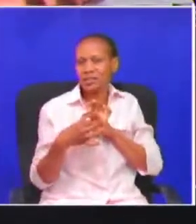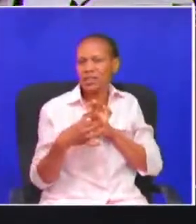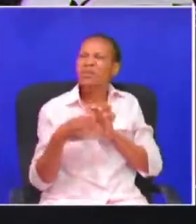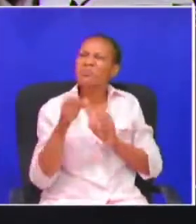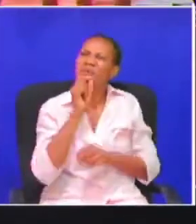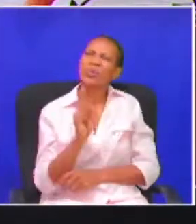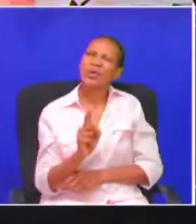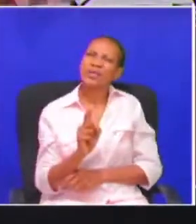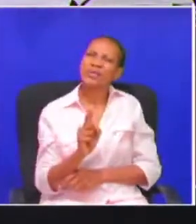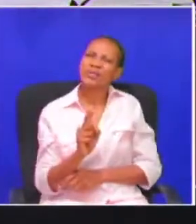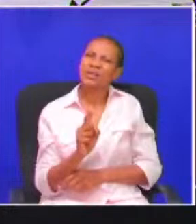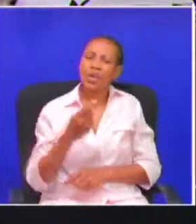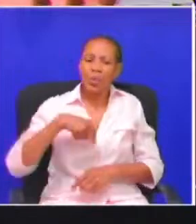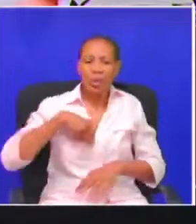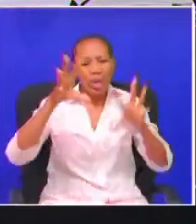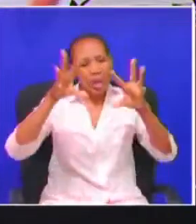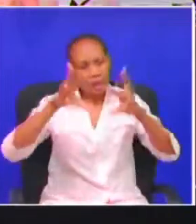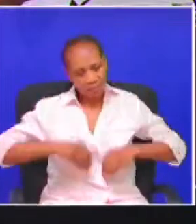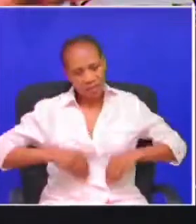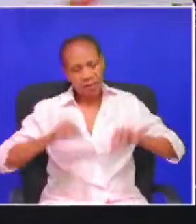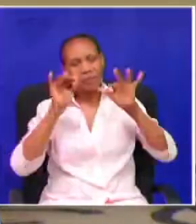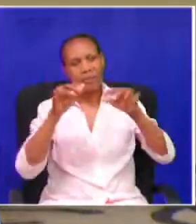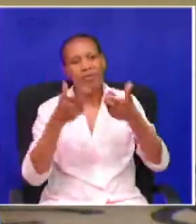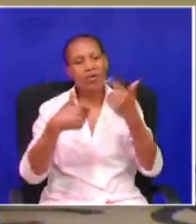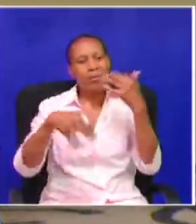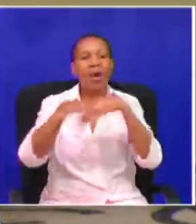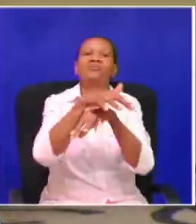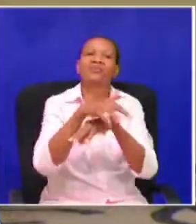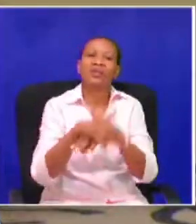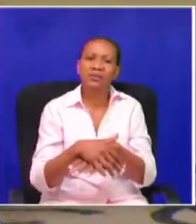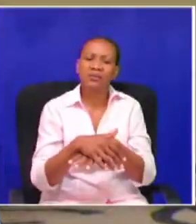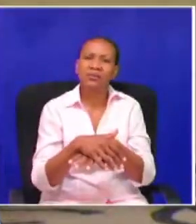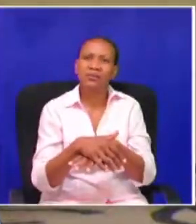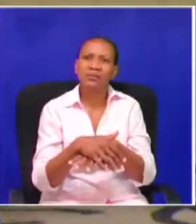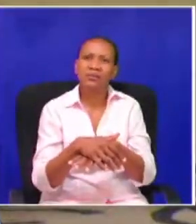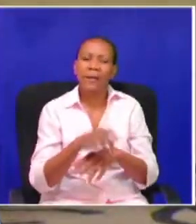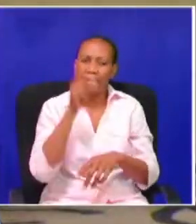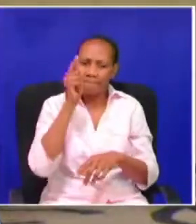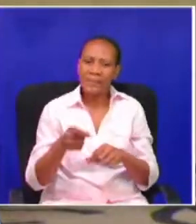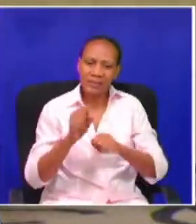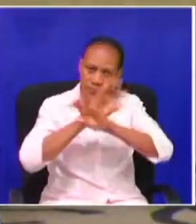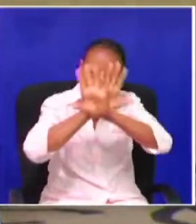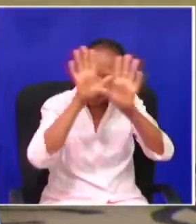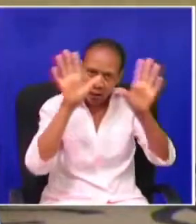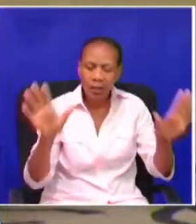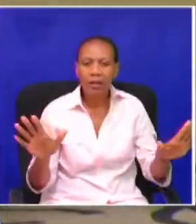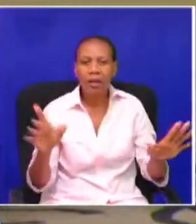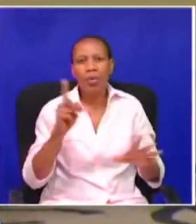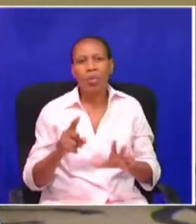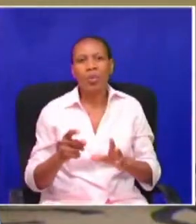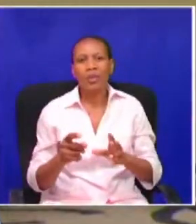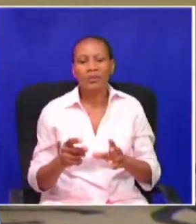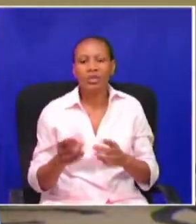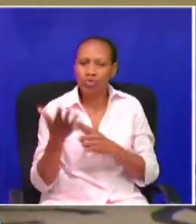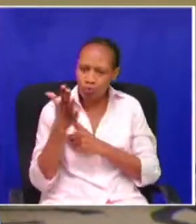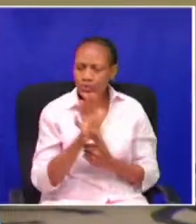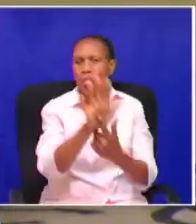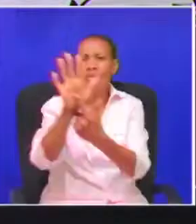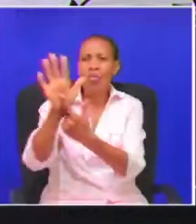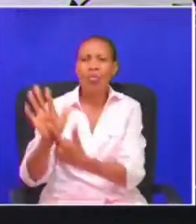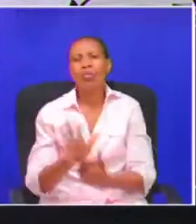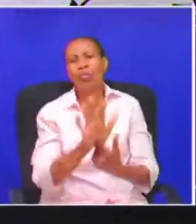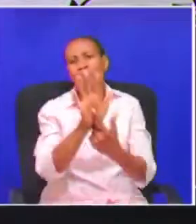with people from other countries as well. It must be clearly put on display